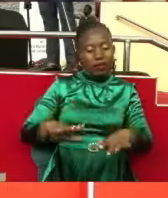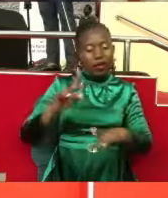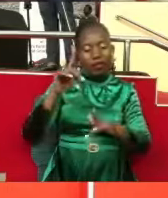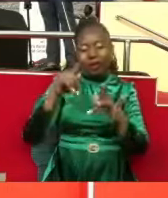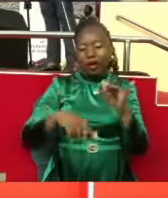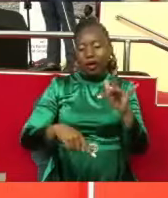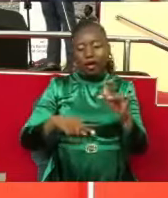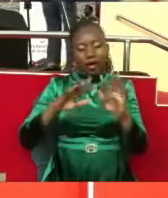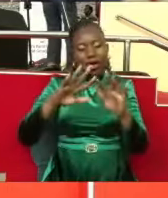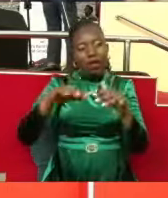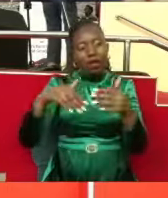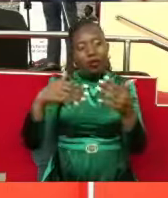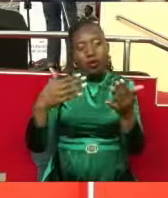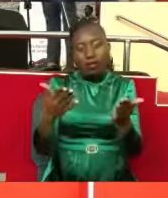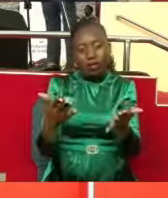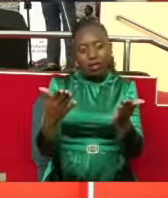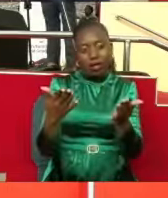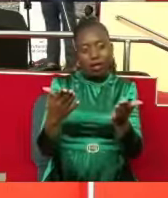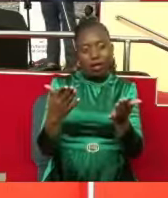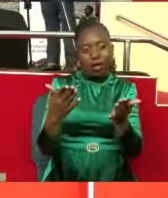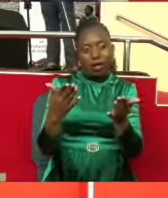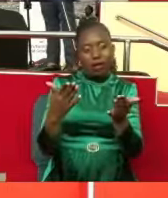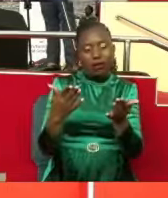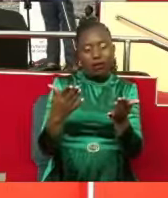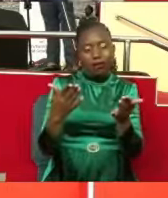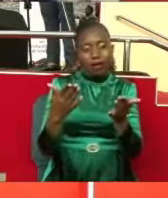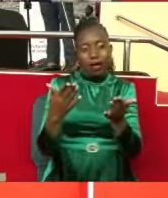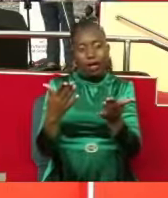mwanadamu hawezi toa.